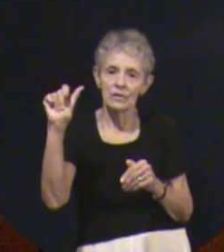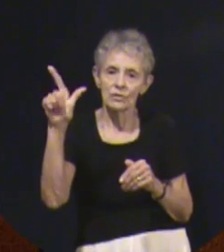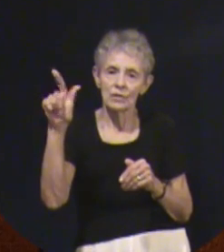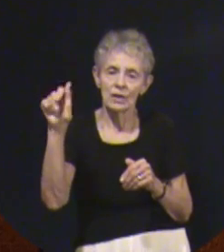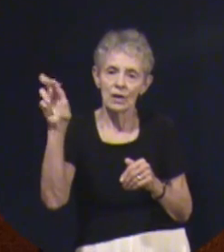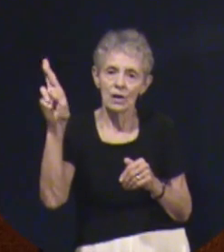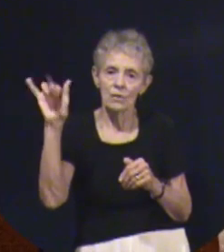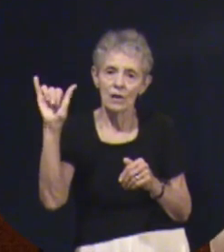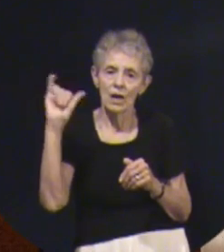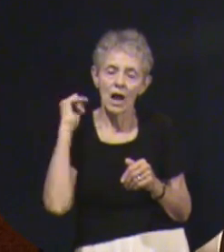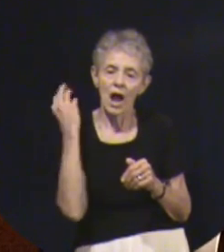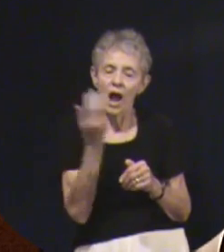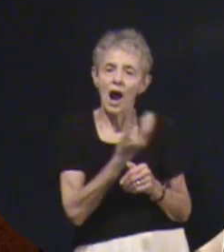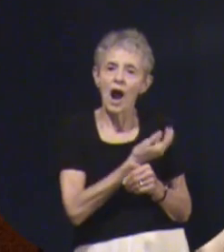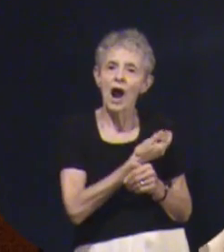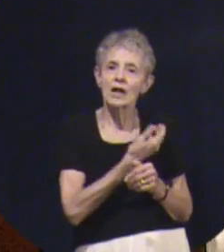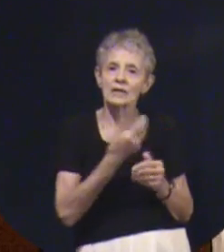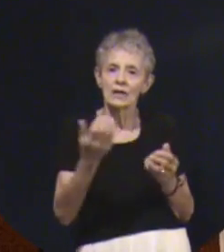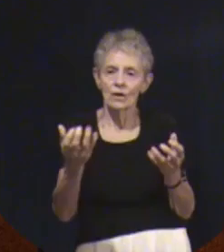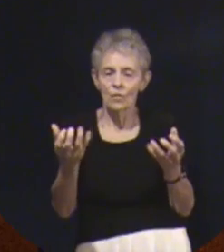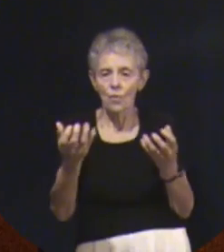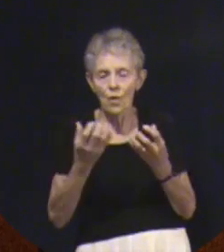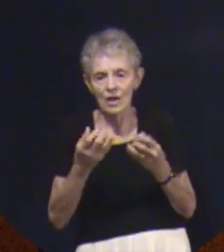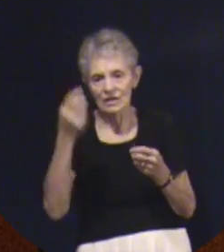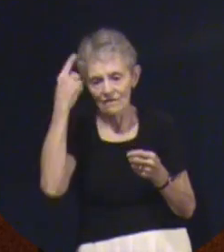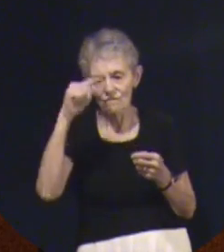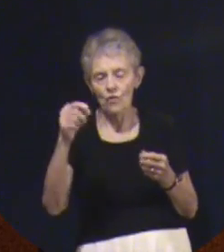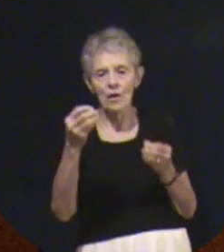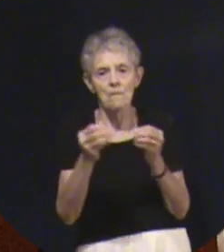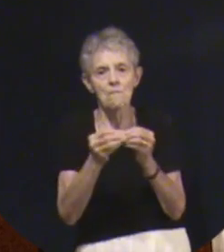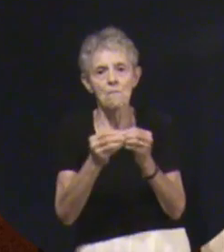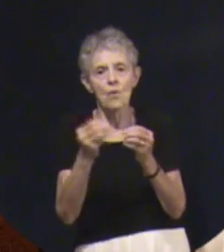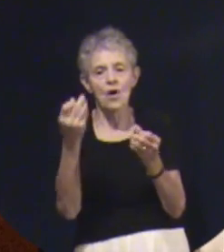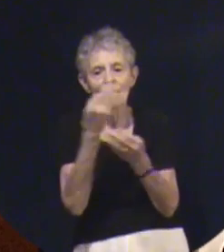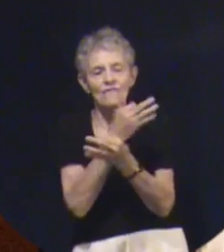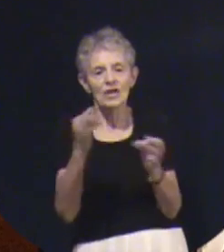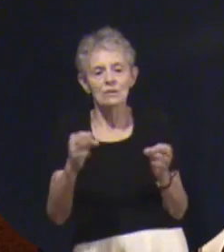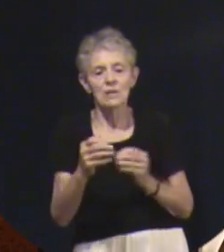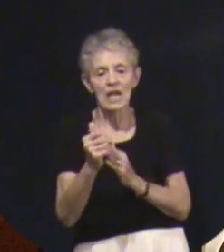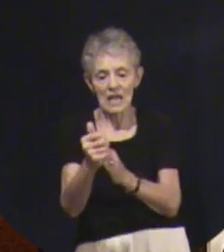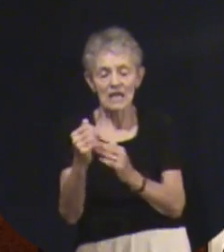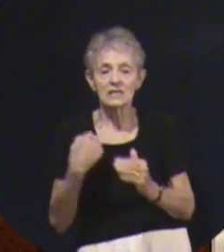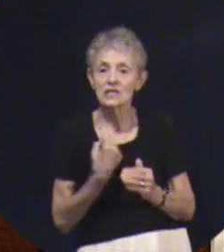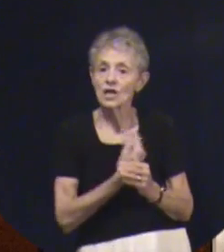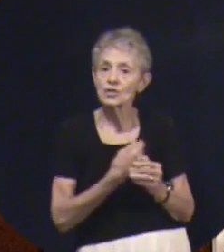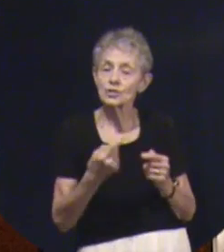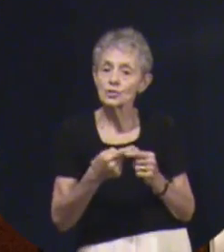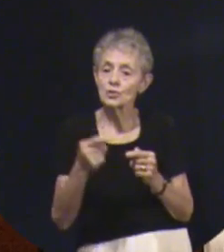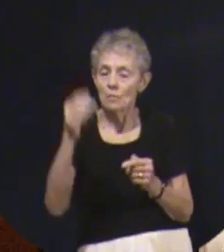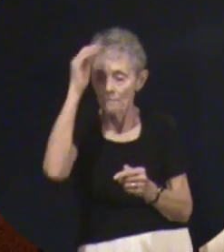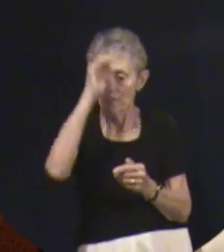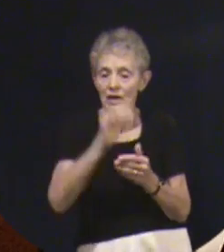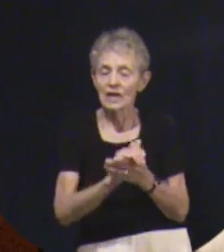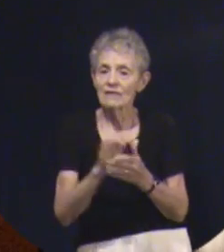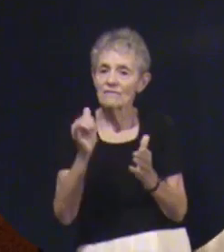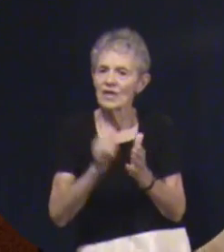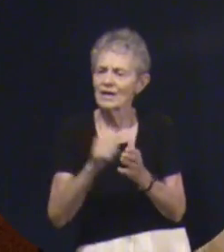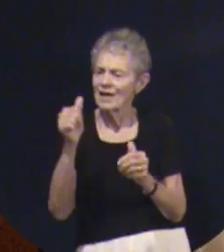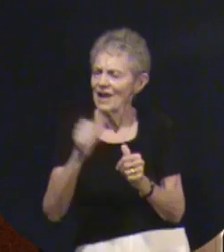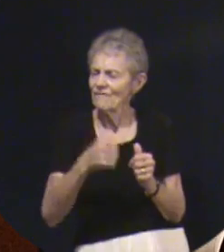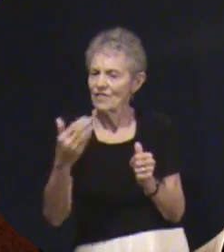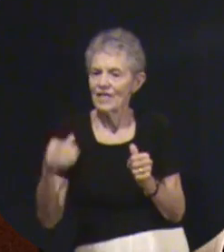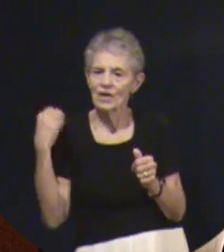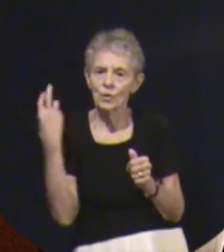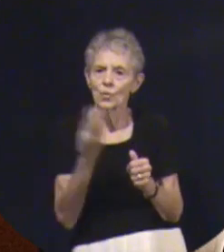Our preoccupation with freedom leads us to believe that everything we have